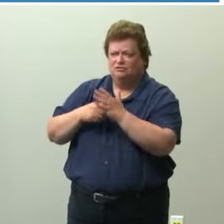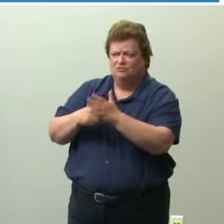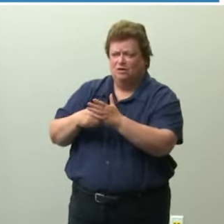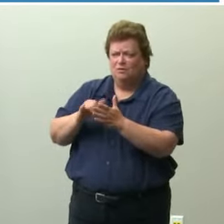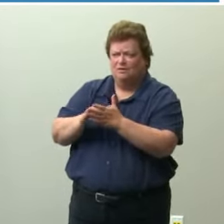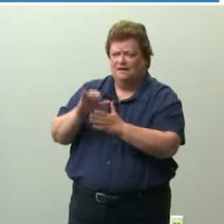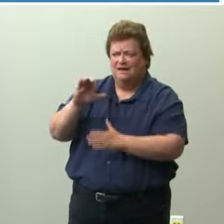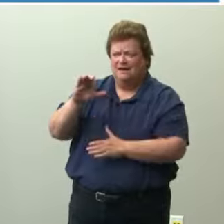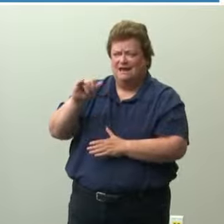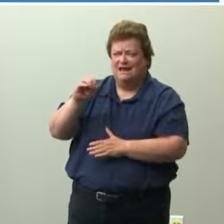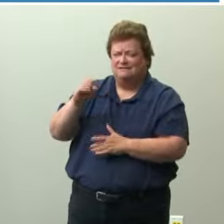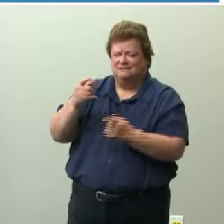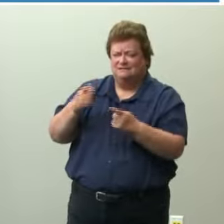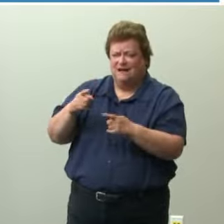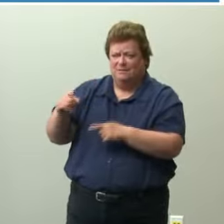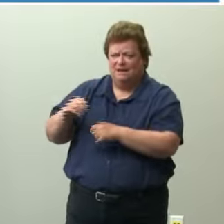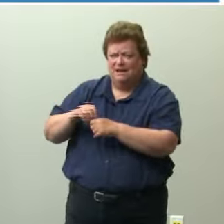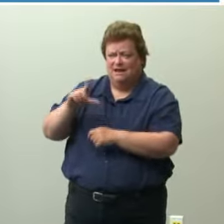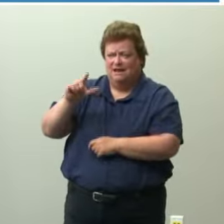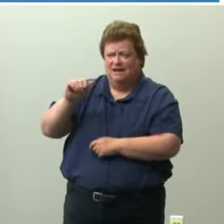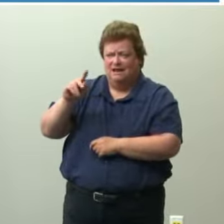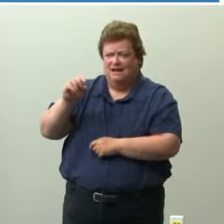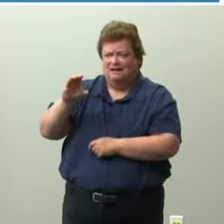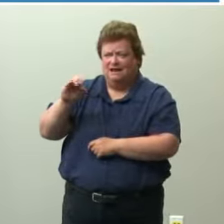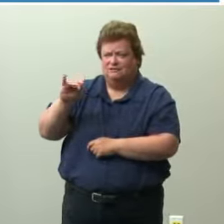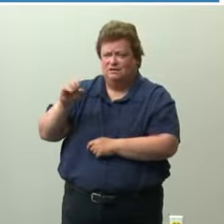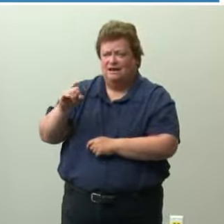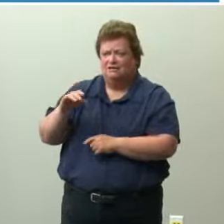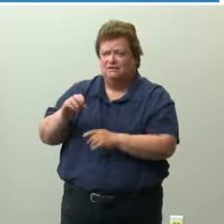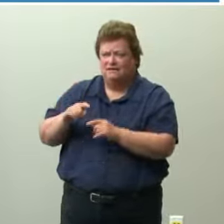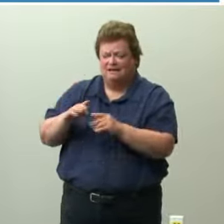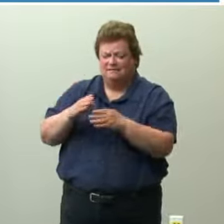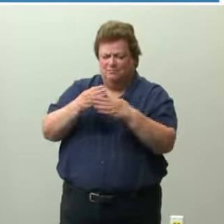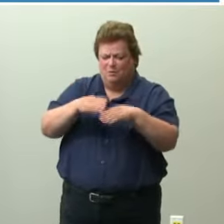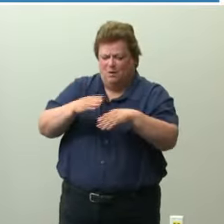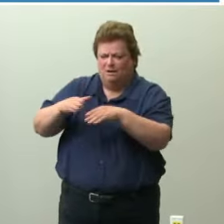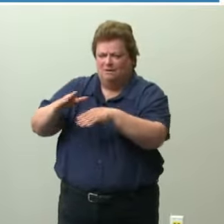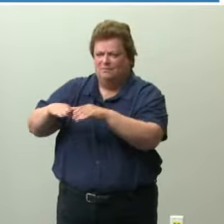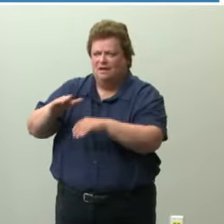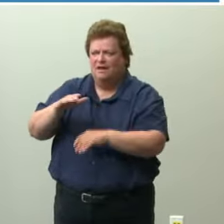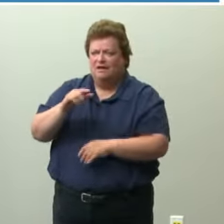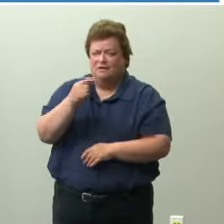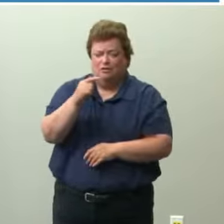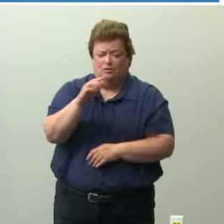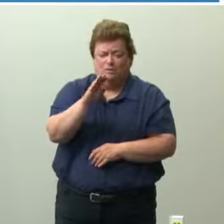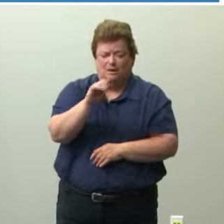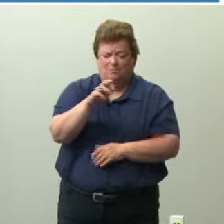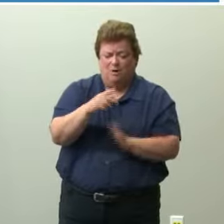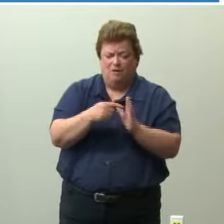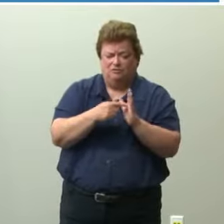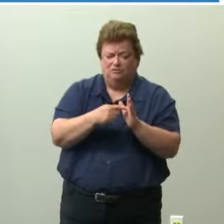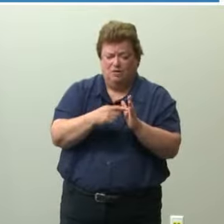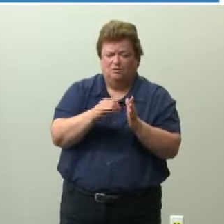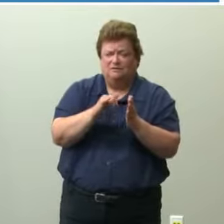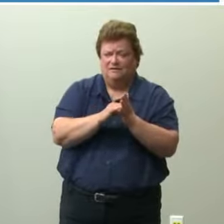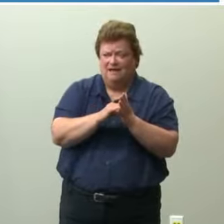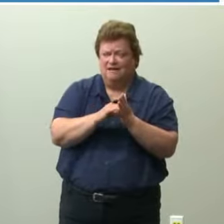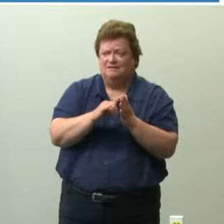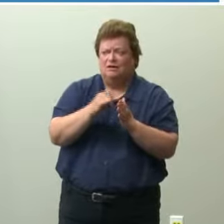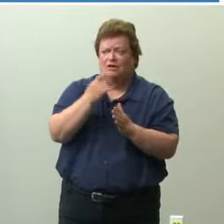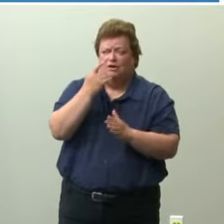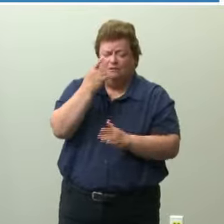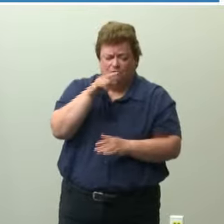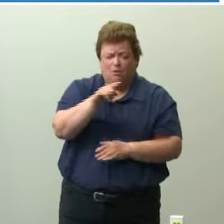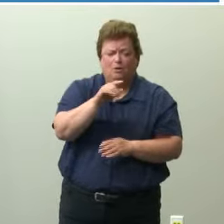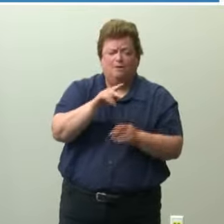cases broken out by vaccination status over the last week. The green bar represents the daily case rate in people who